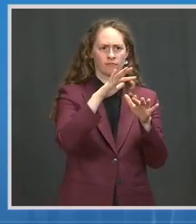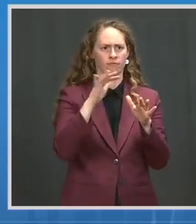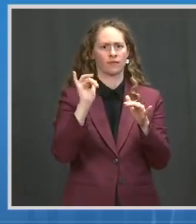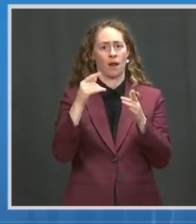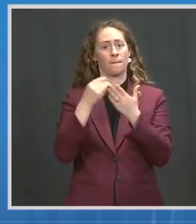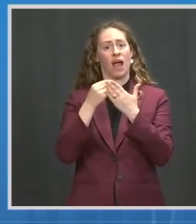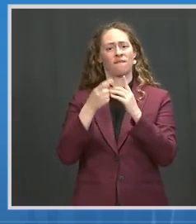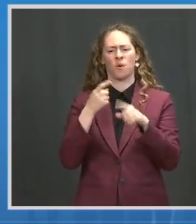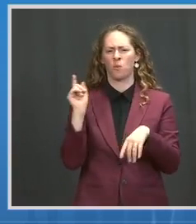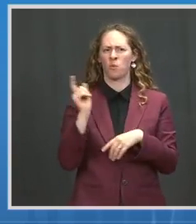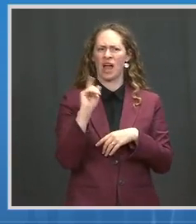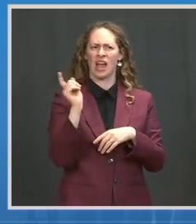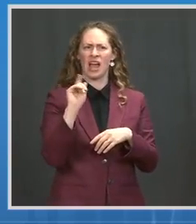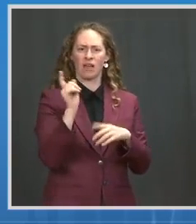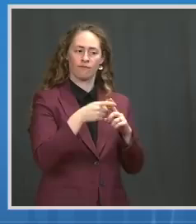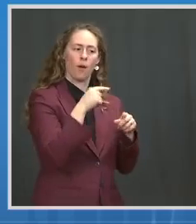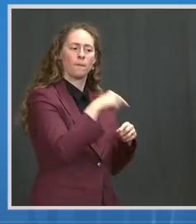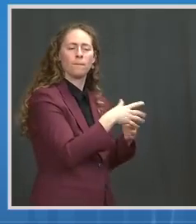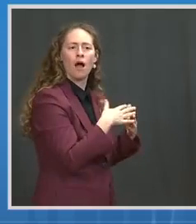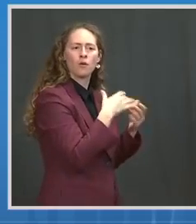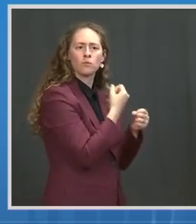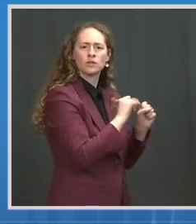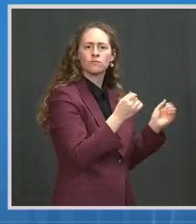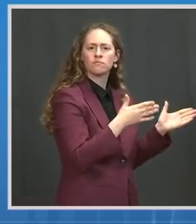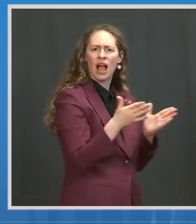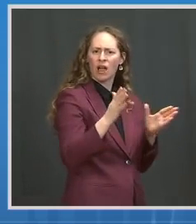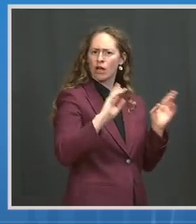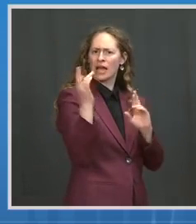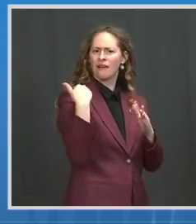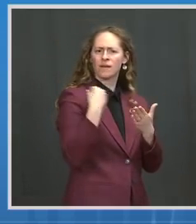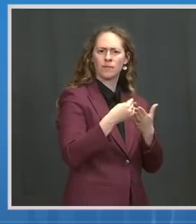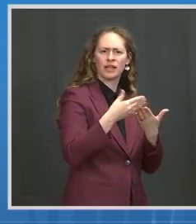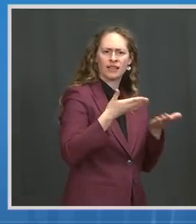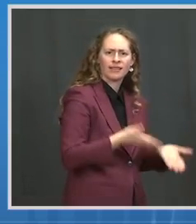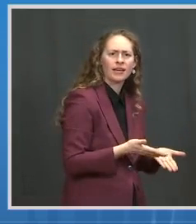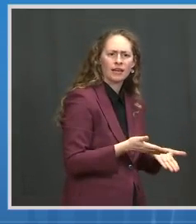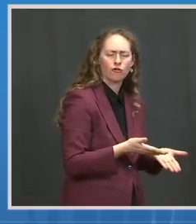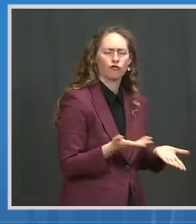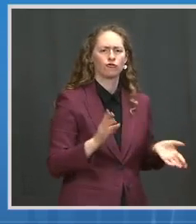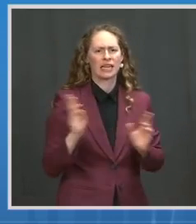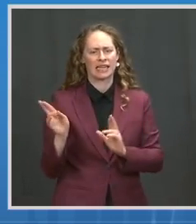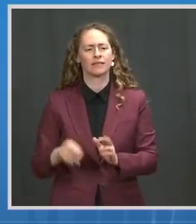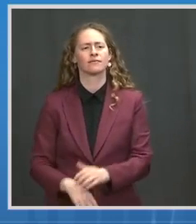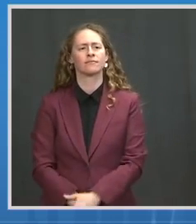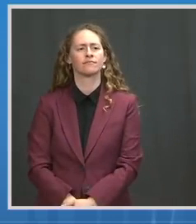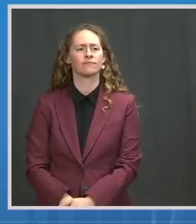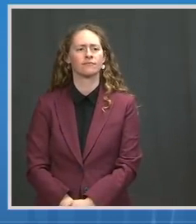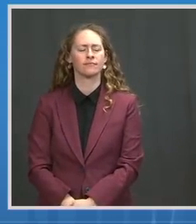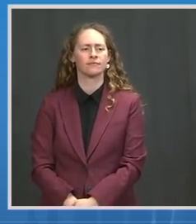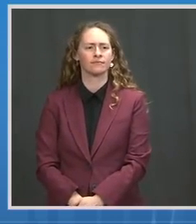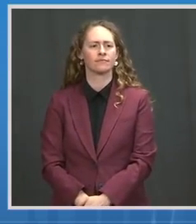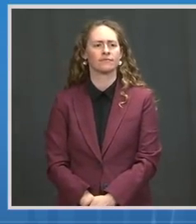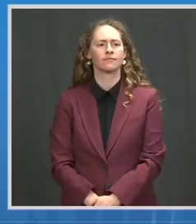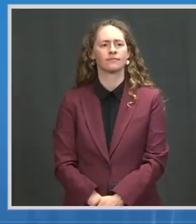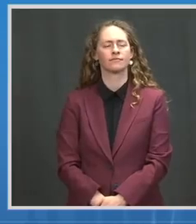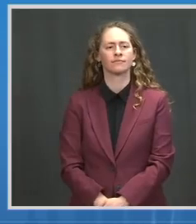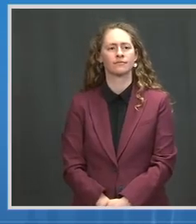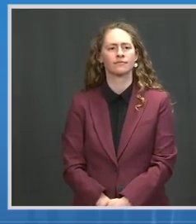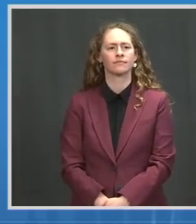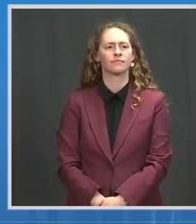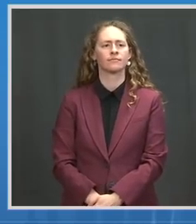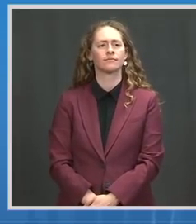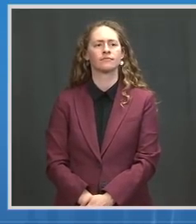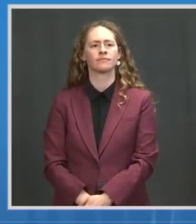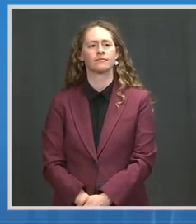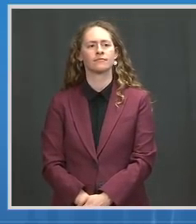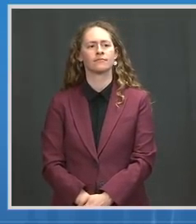transit agencies are in hard hit and high risk communities with lower vaccination rates. In Florida, the Jacksonville Transportation Authority